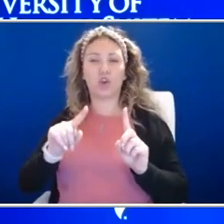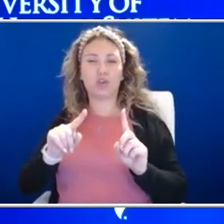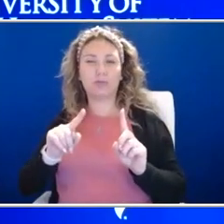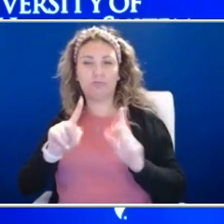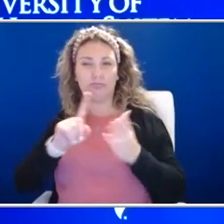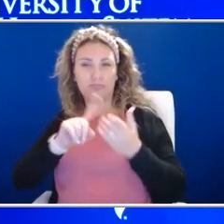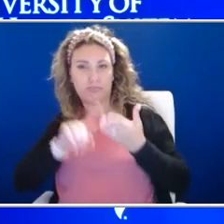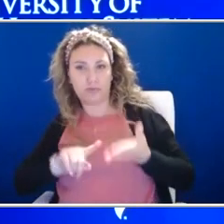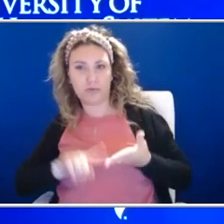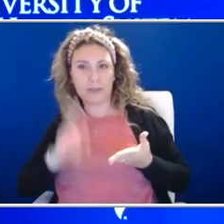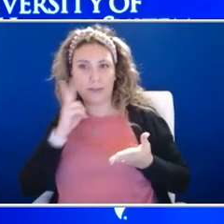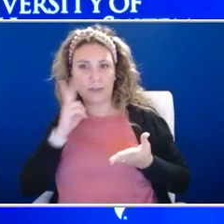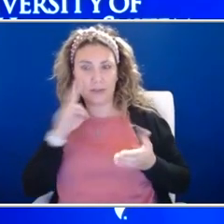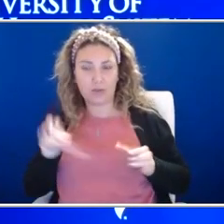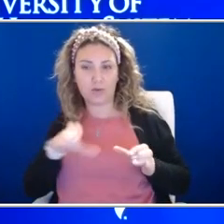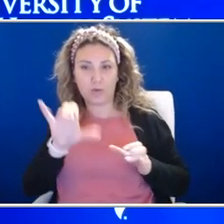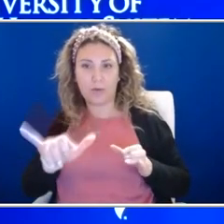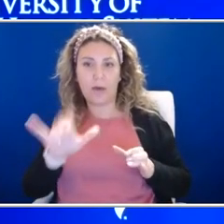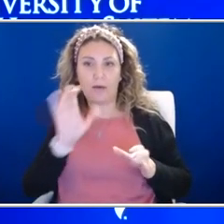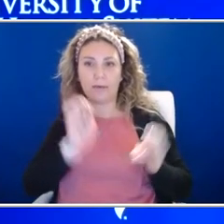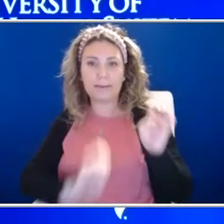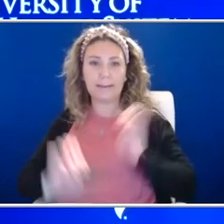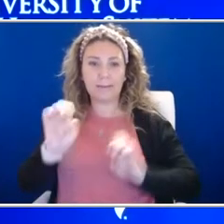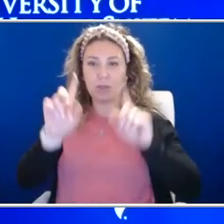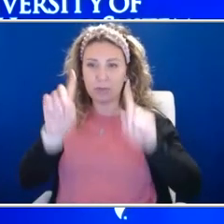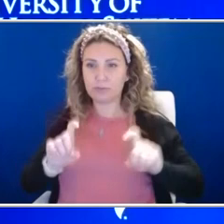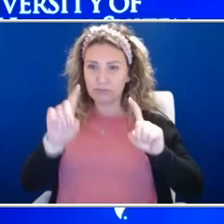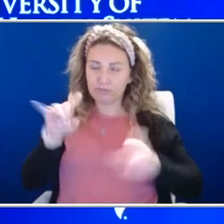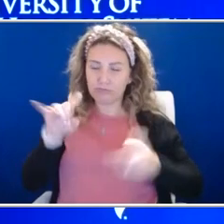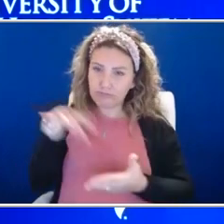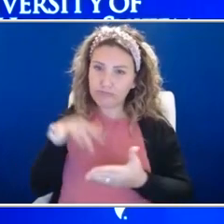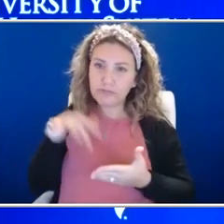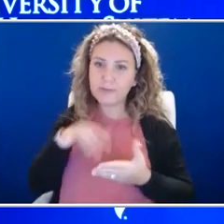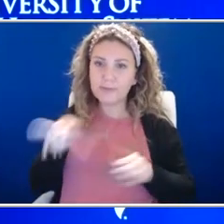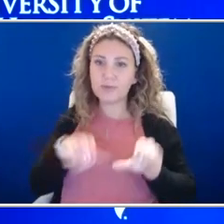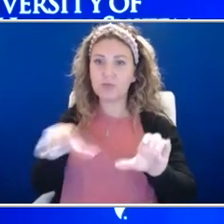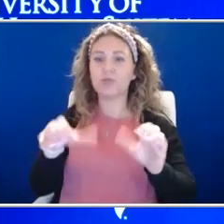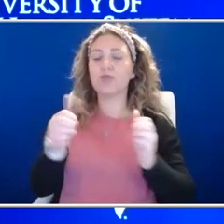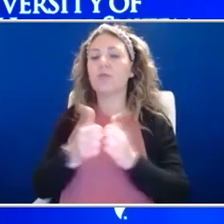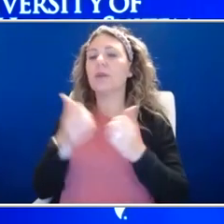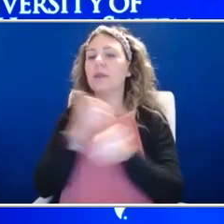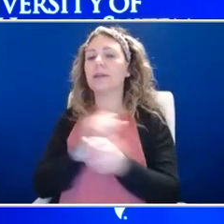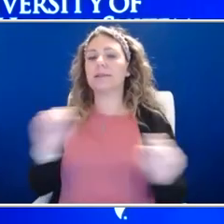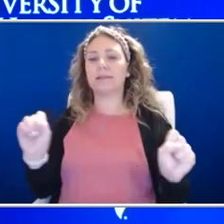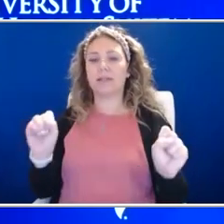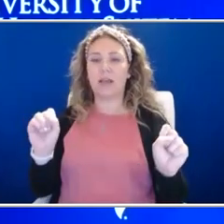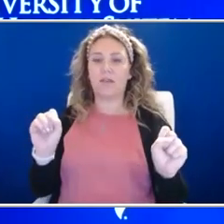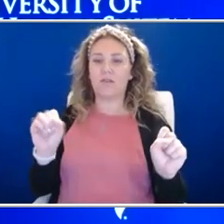and there are experiments and trials underway with, say, for instance, influenza